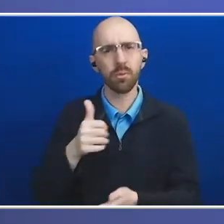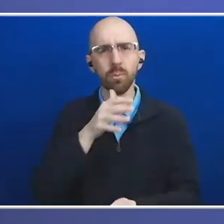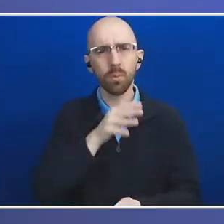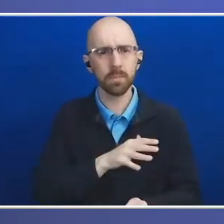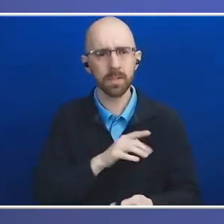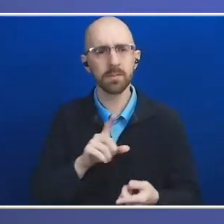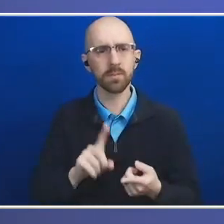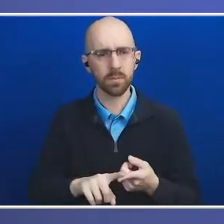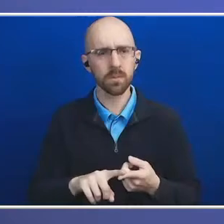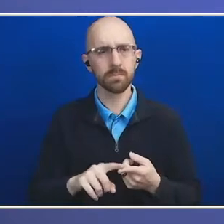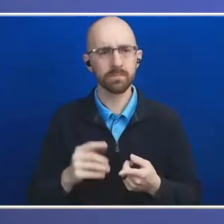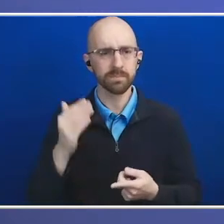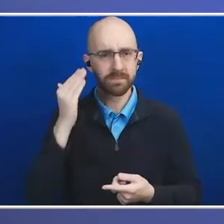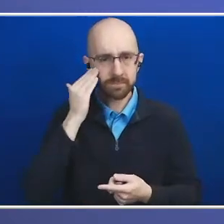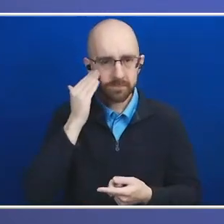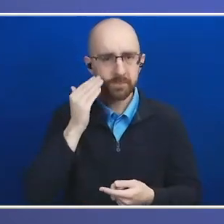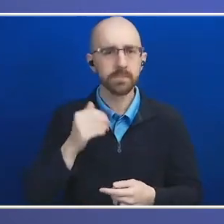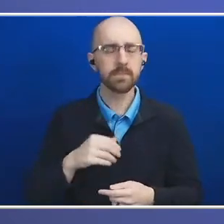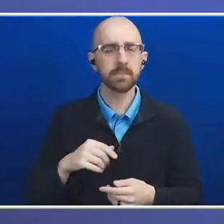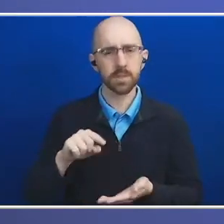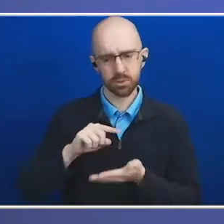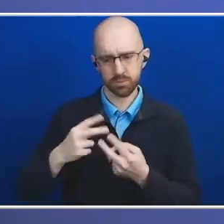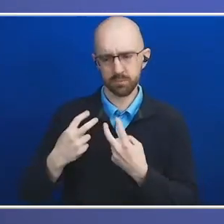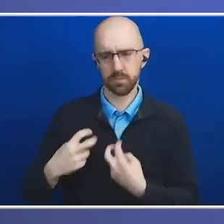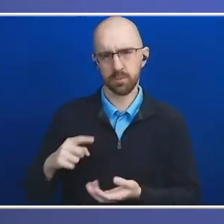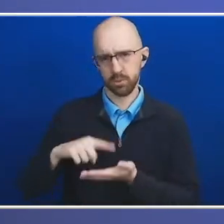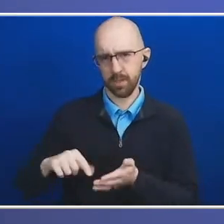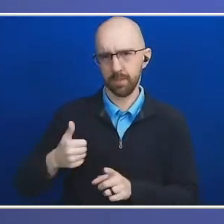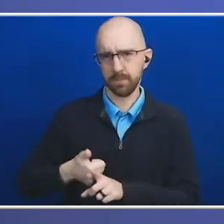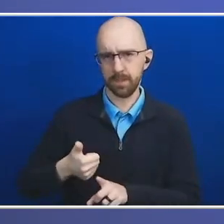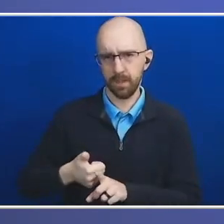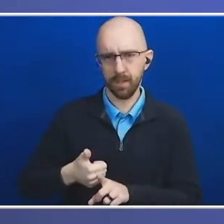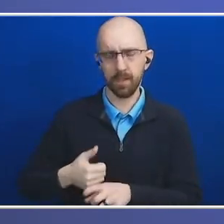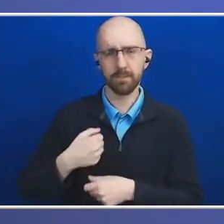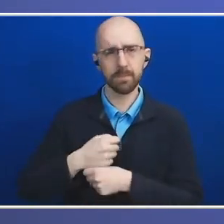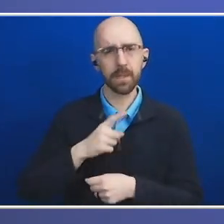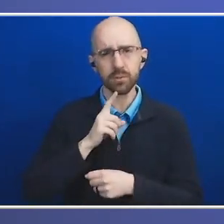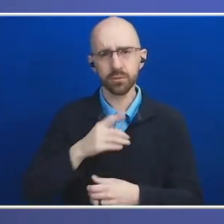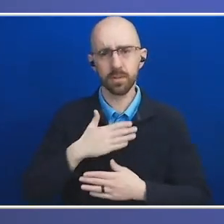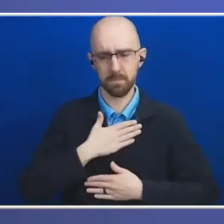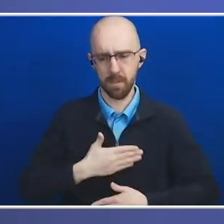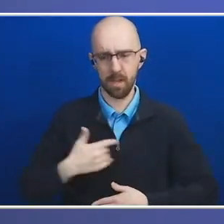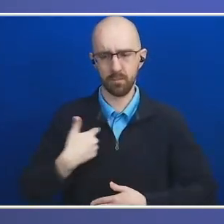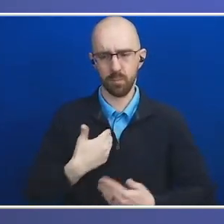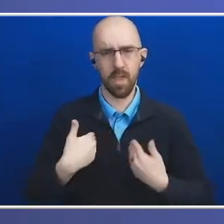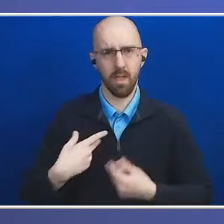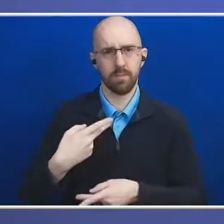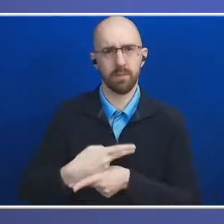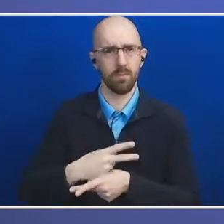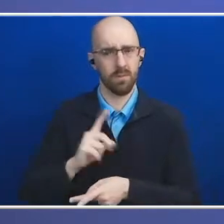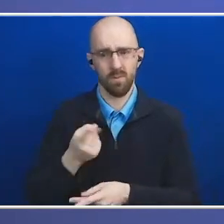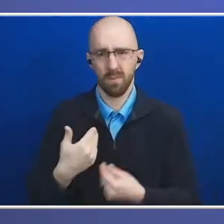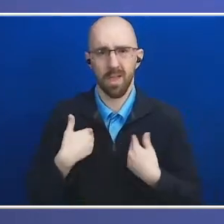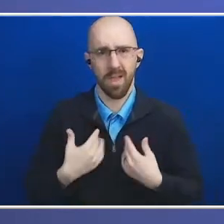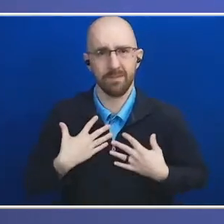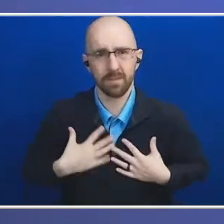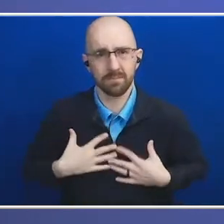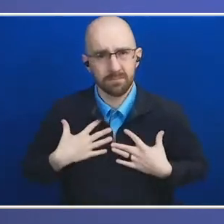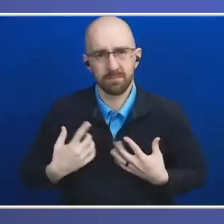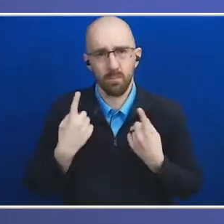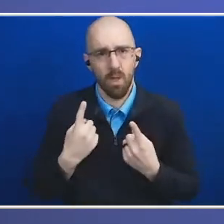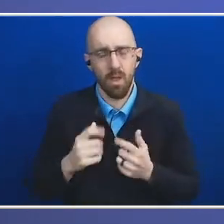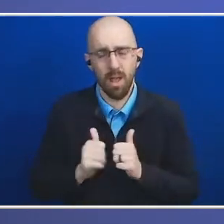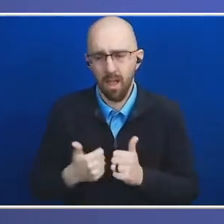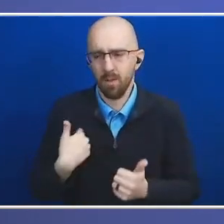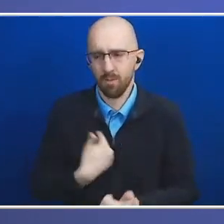aware, to check themselves, to take care of the bodies that we have. We only have this one body, and how can we take care of it